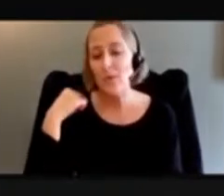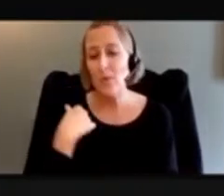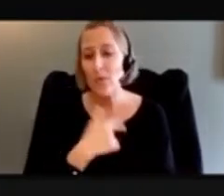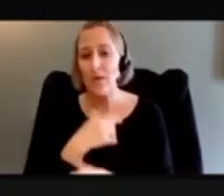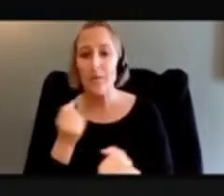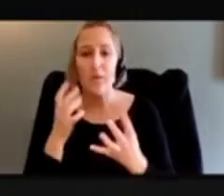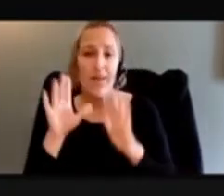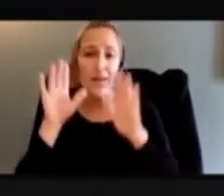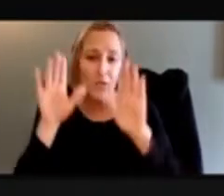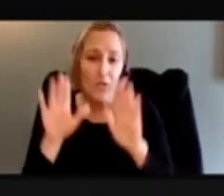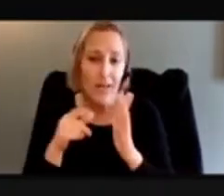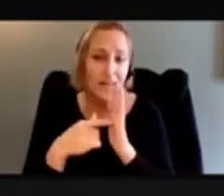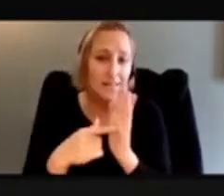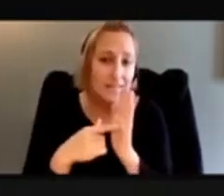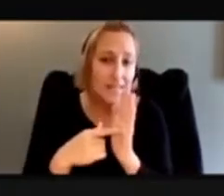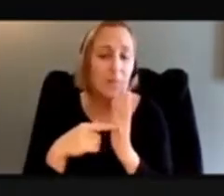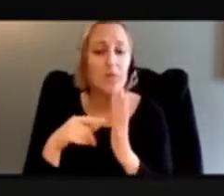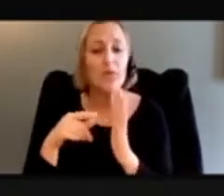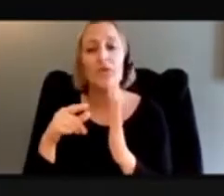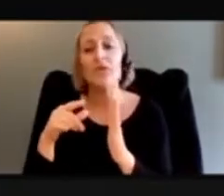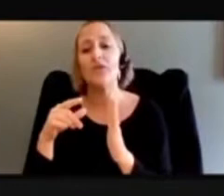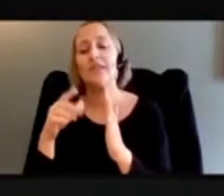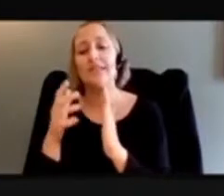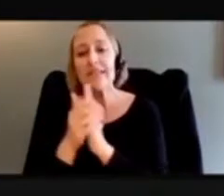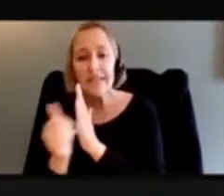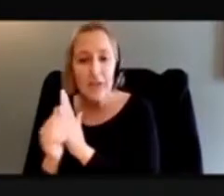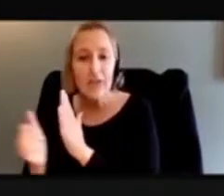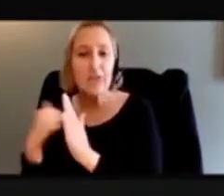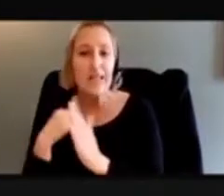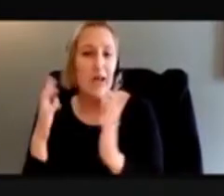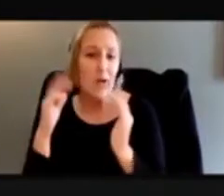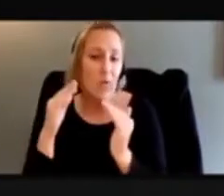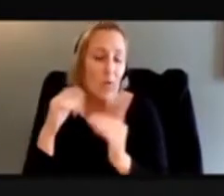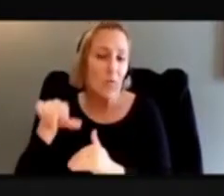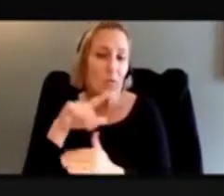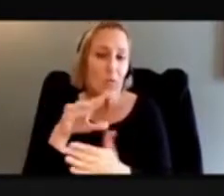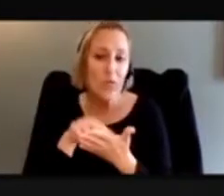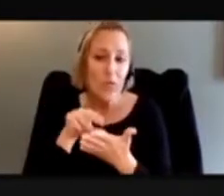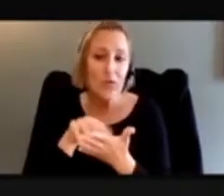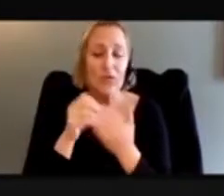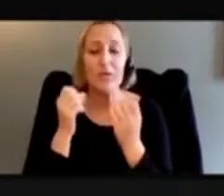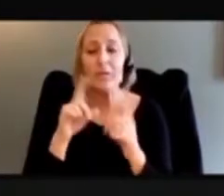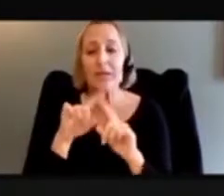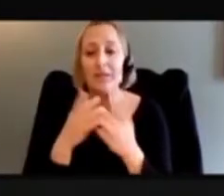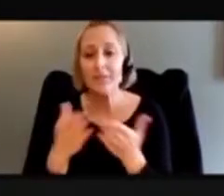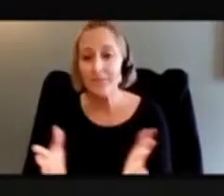doing. There were some skill building sessions. I hope you learned some skills. And,